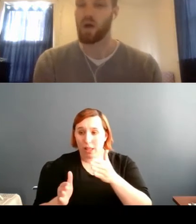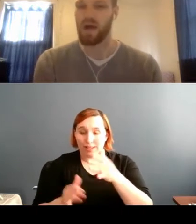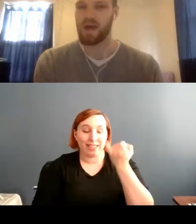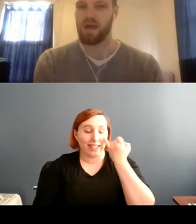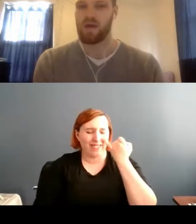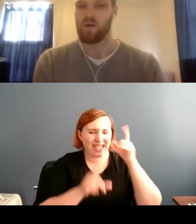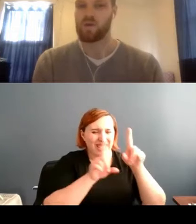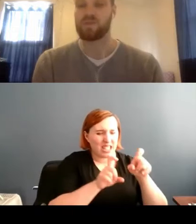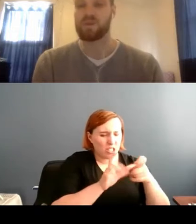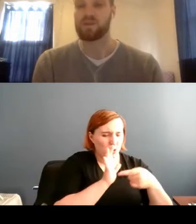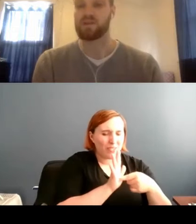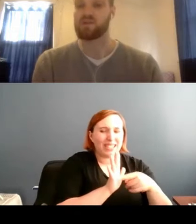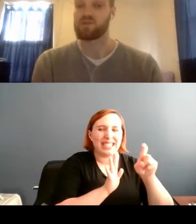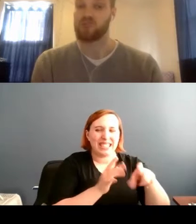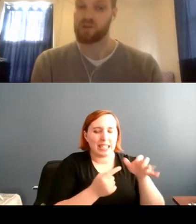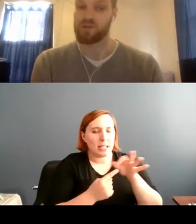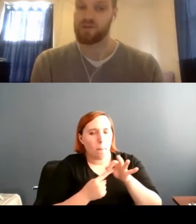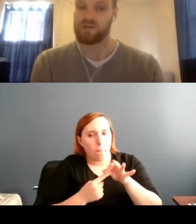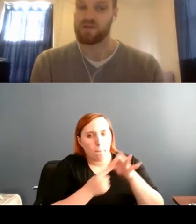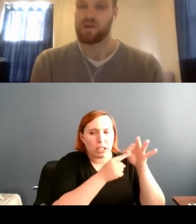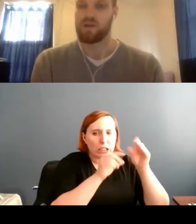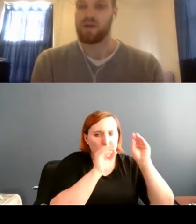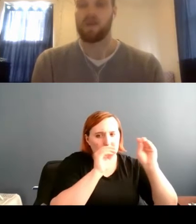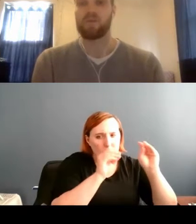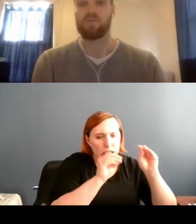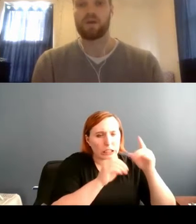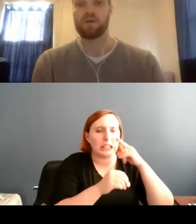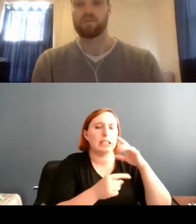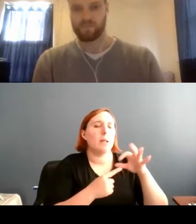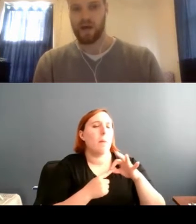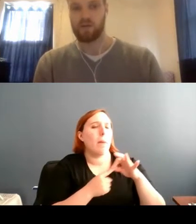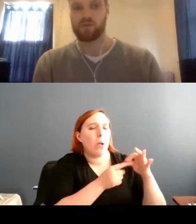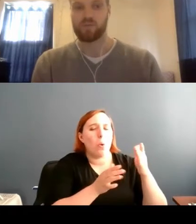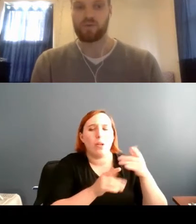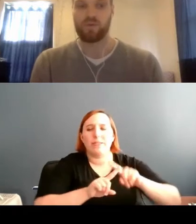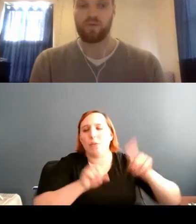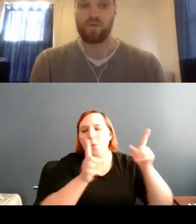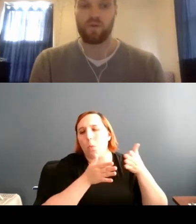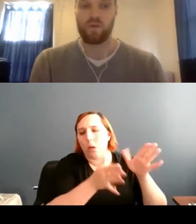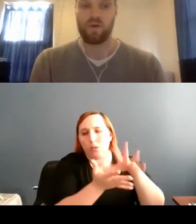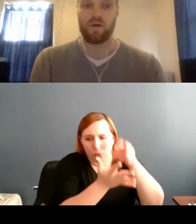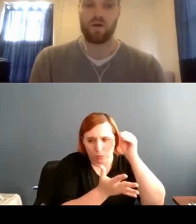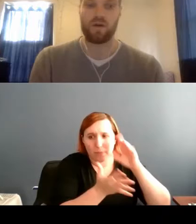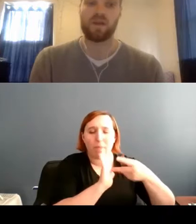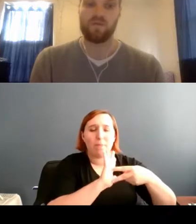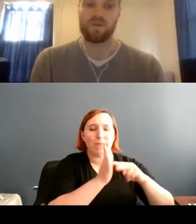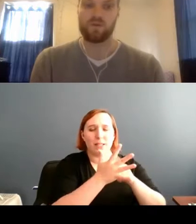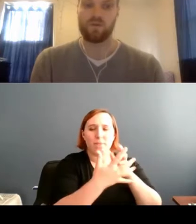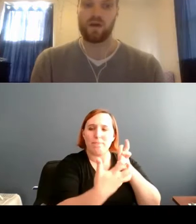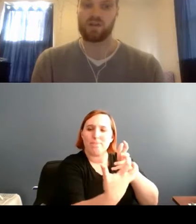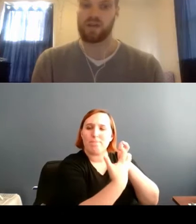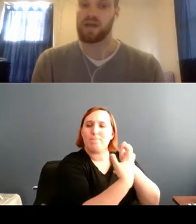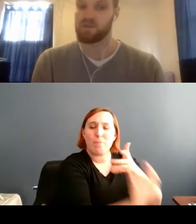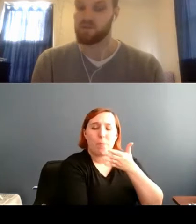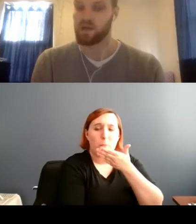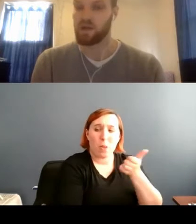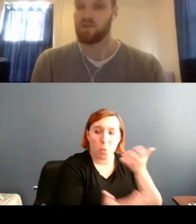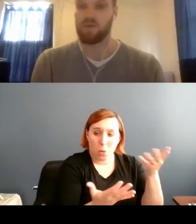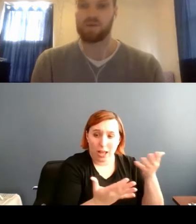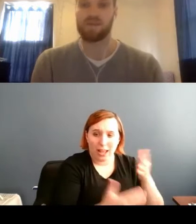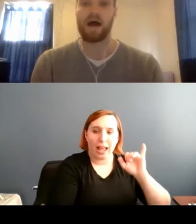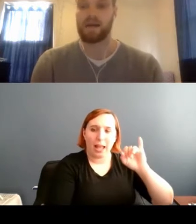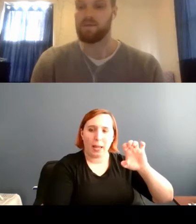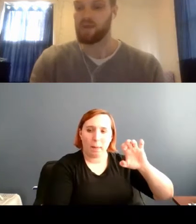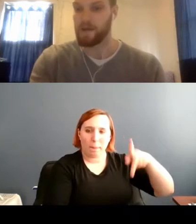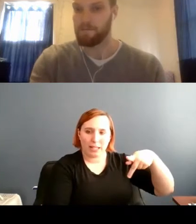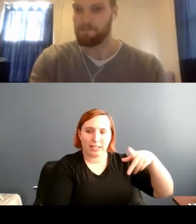different way or specialized instructions. They might be eligible for an individual education plan known